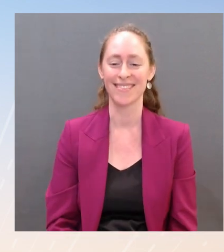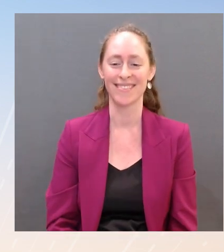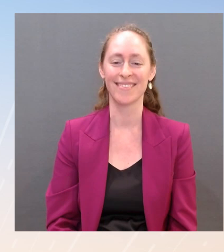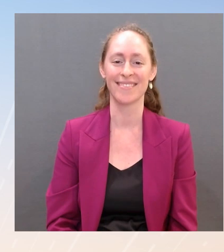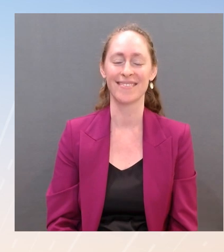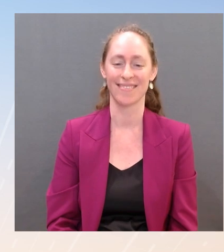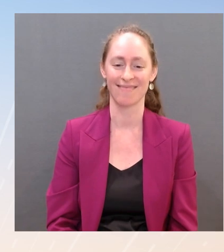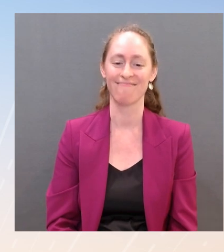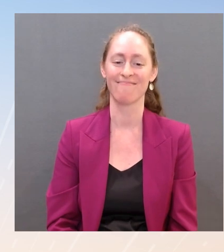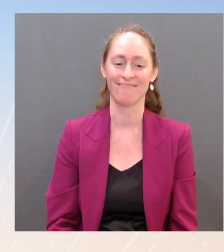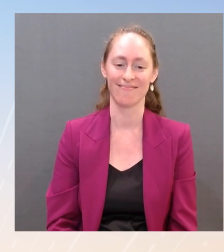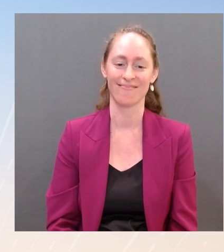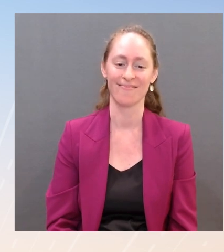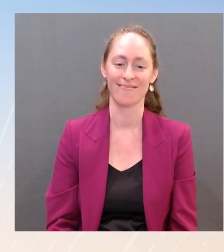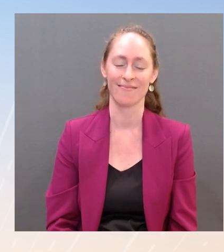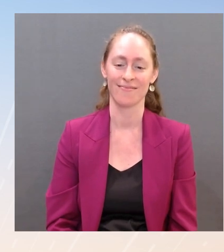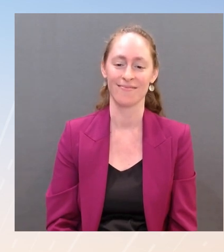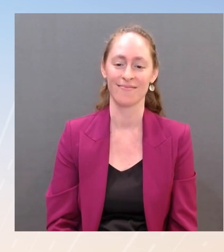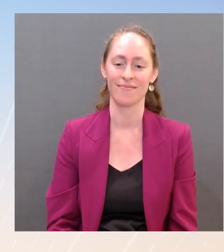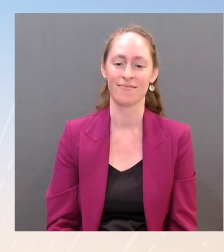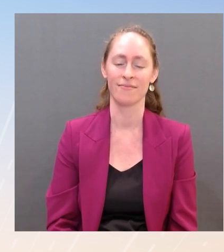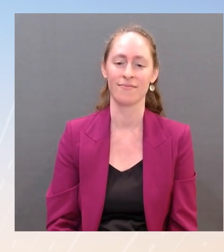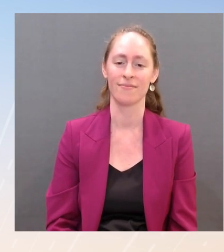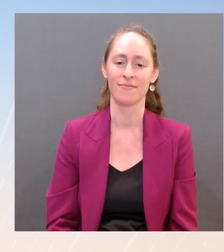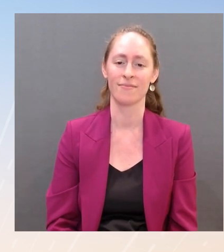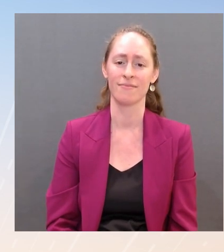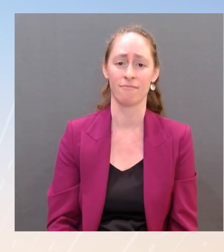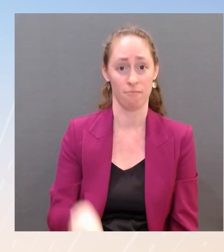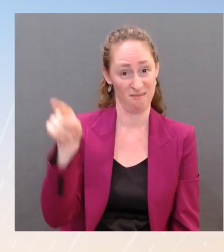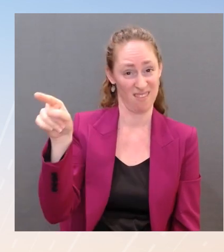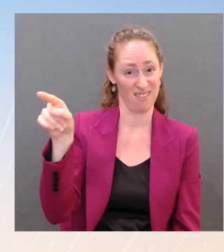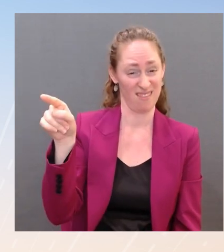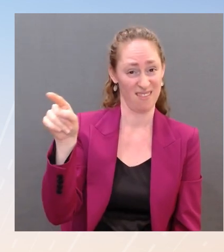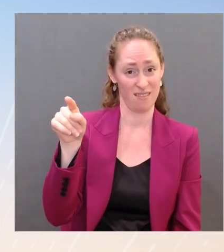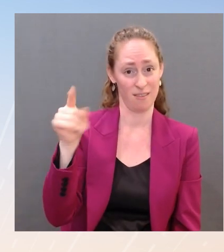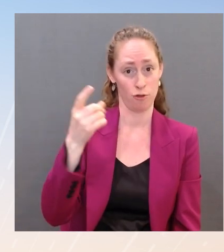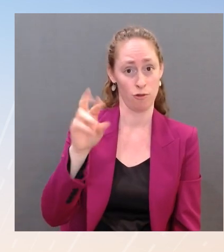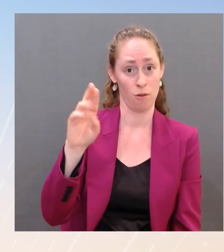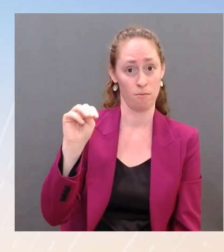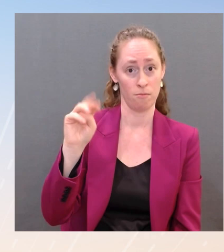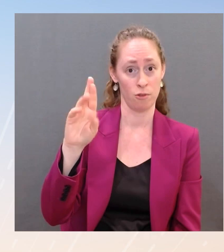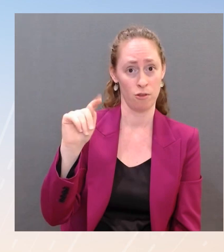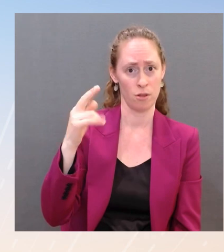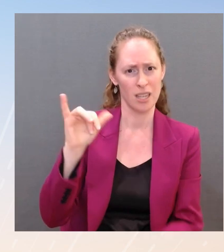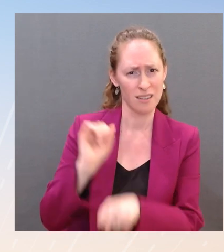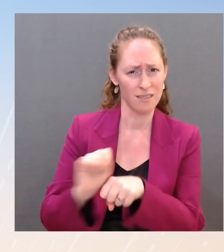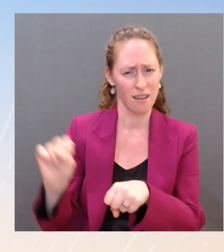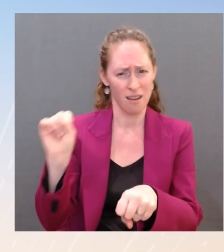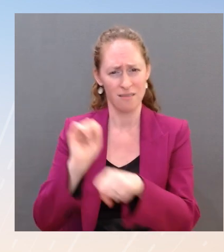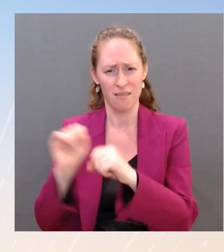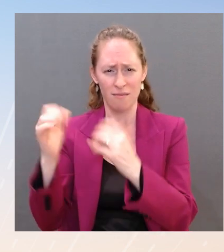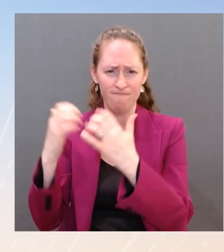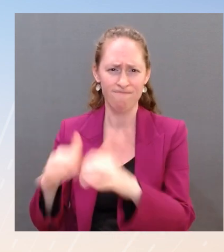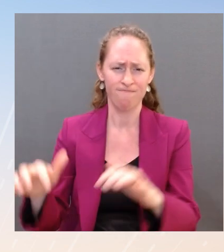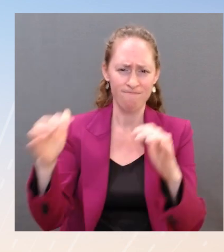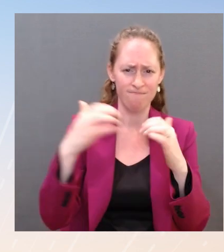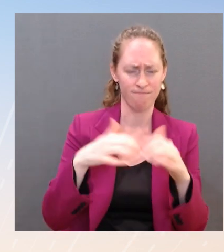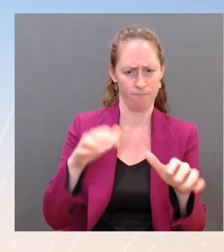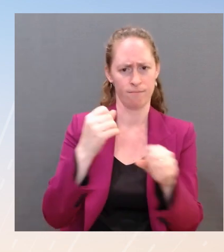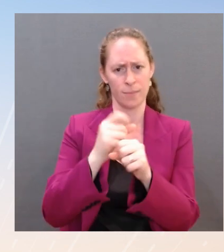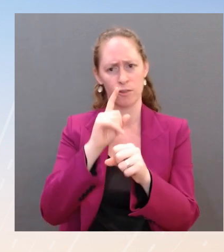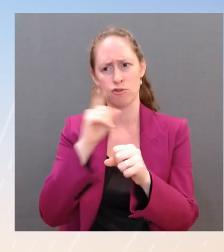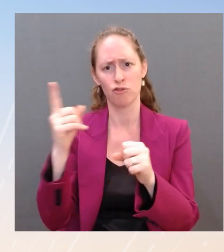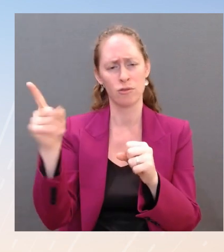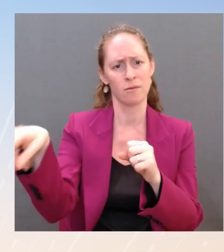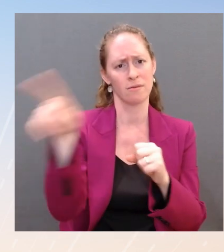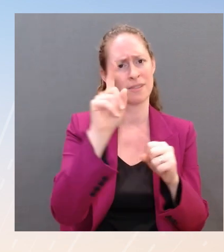So Vivek has worked hard to build a movement of support for those who struggle with their mental health.